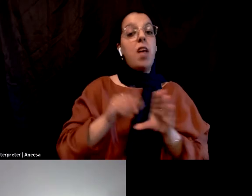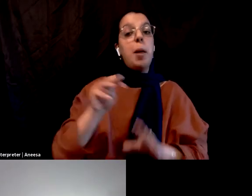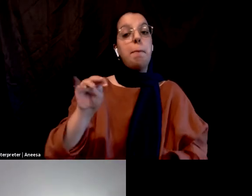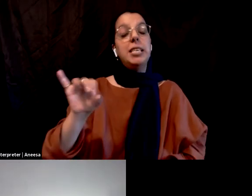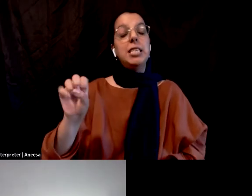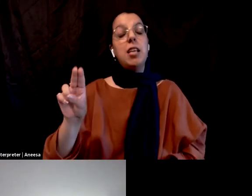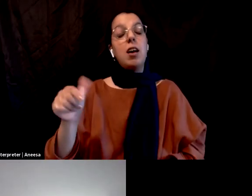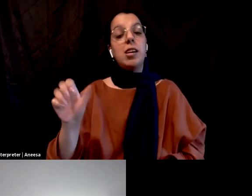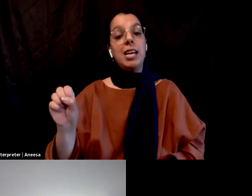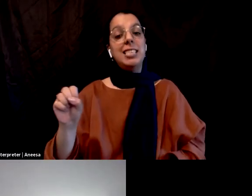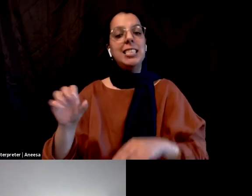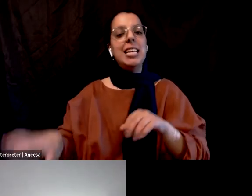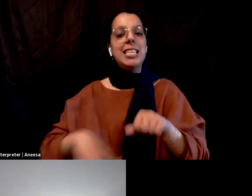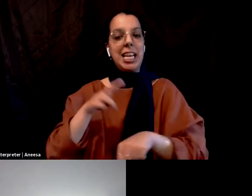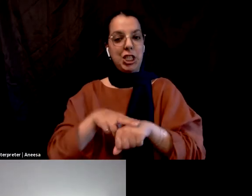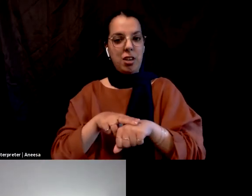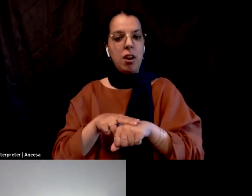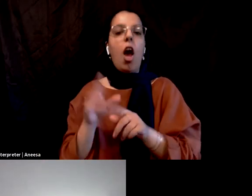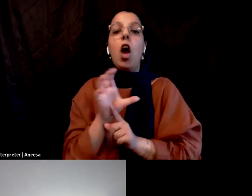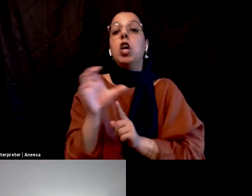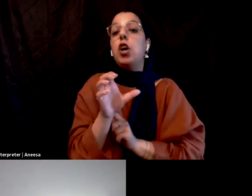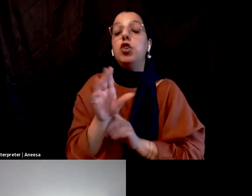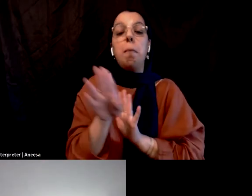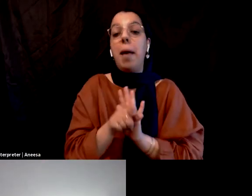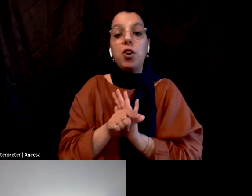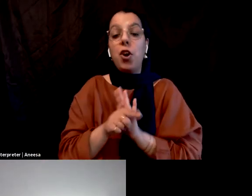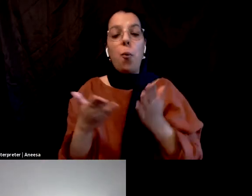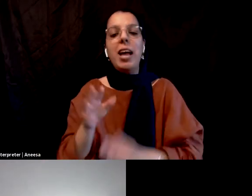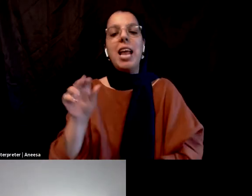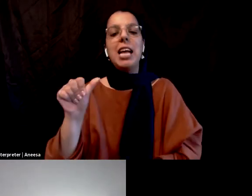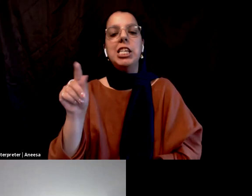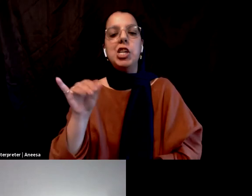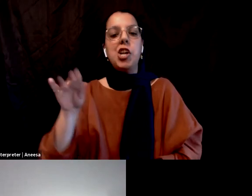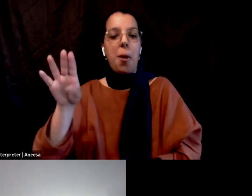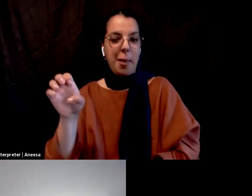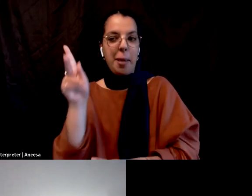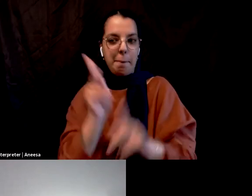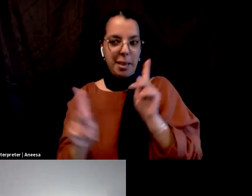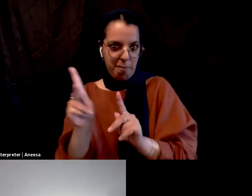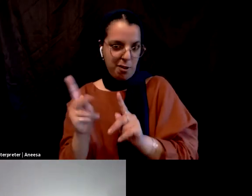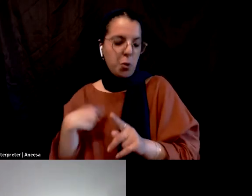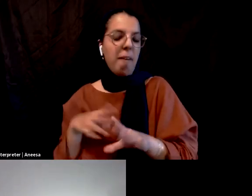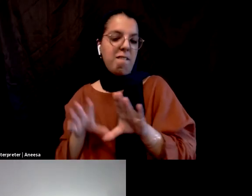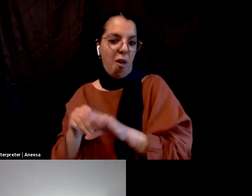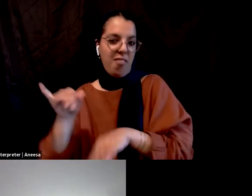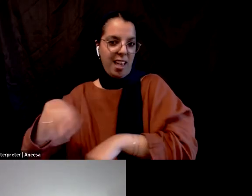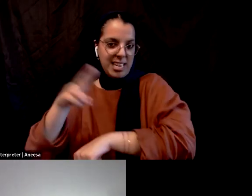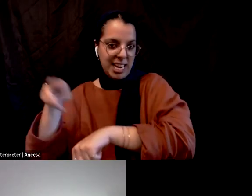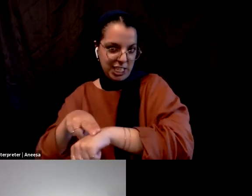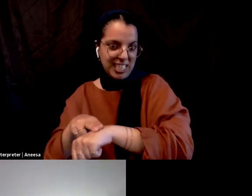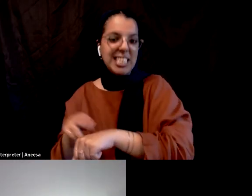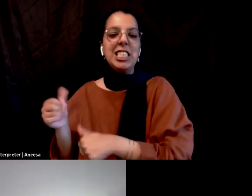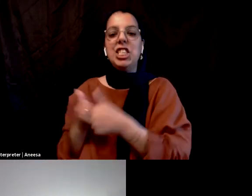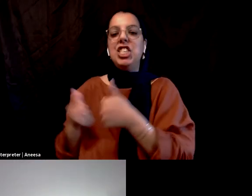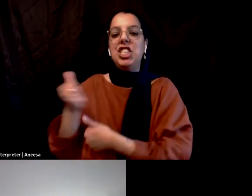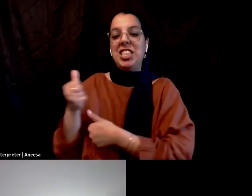Anishinaabe, culturally, we are Anishinaabe people, and so we are part of that Anishinaabe Nation, of which Chief Reg is